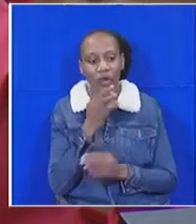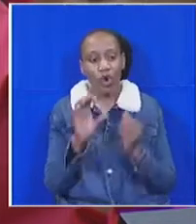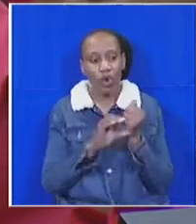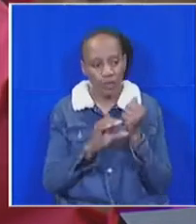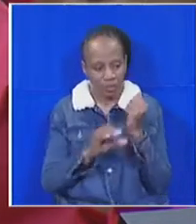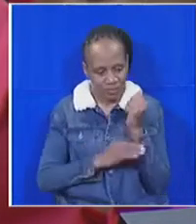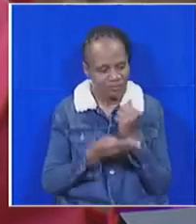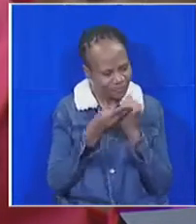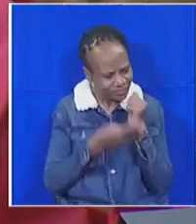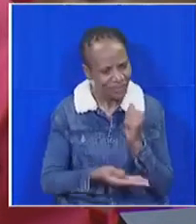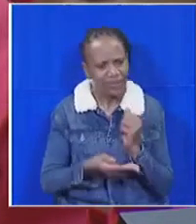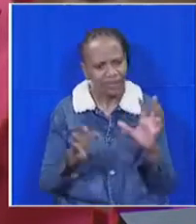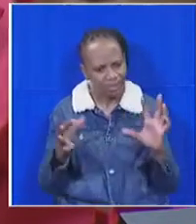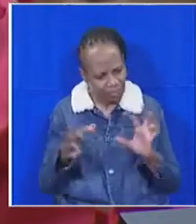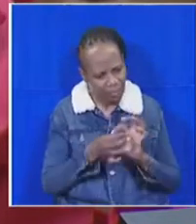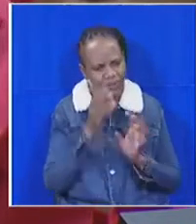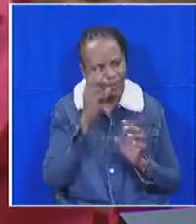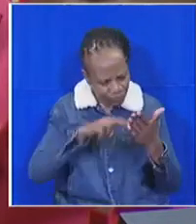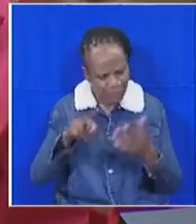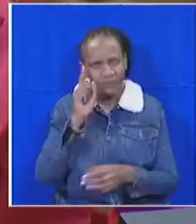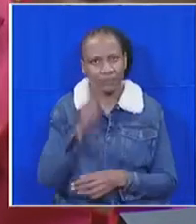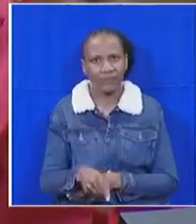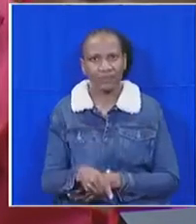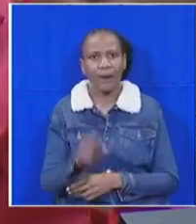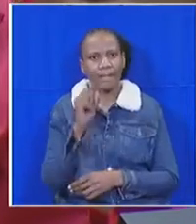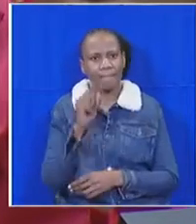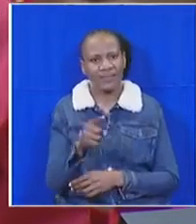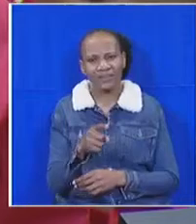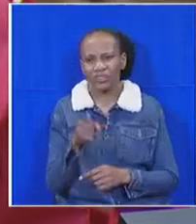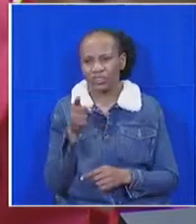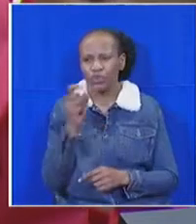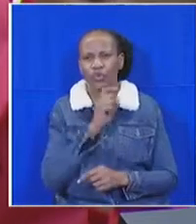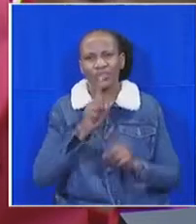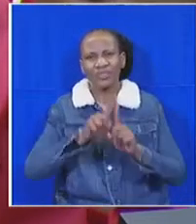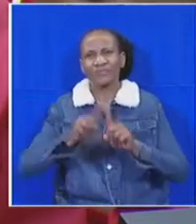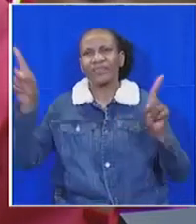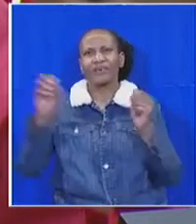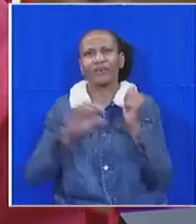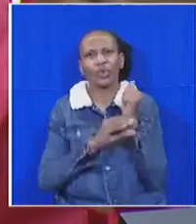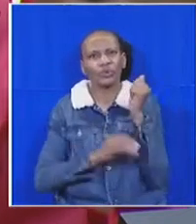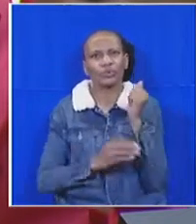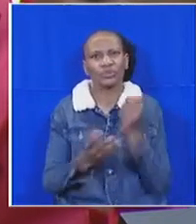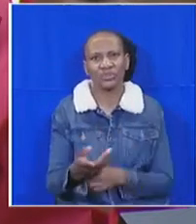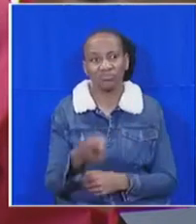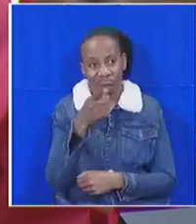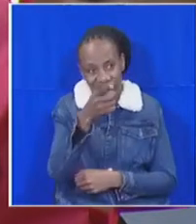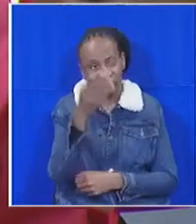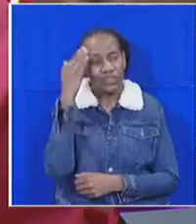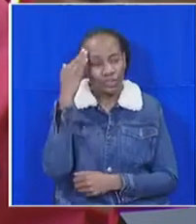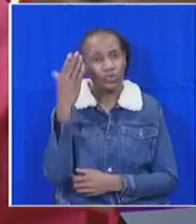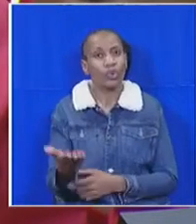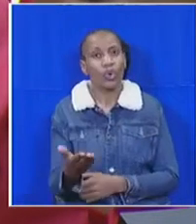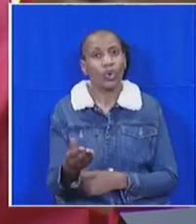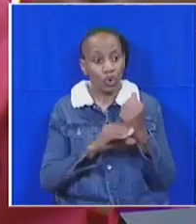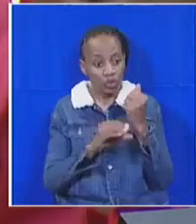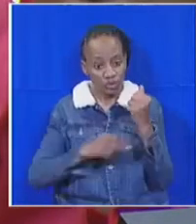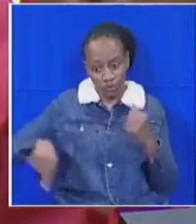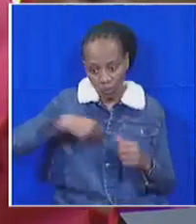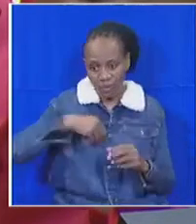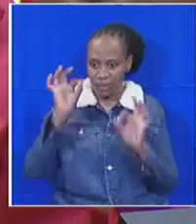your response, you don't even use the same Constitution to dismiss us because you know constitutionally we are